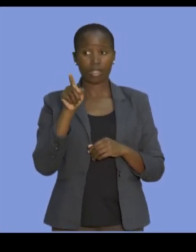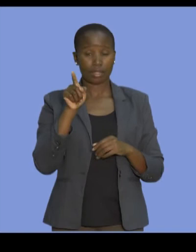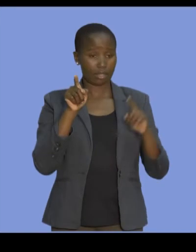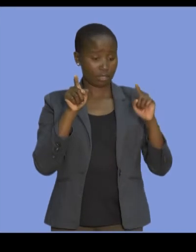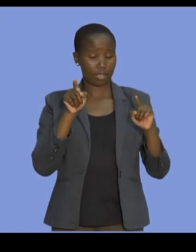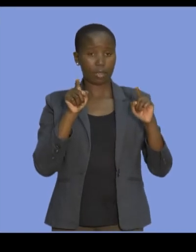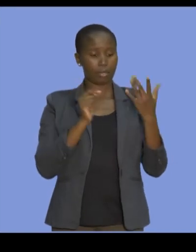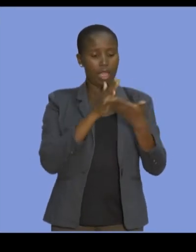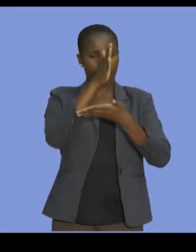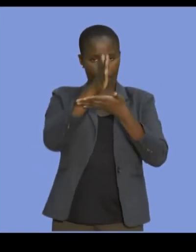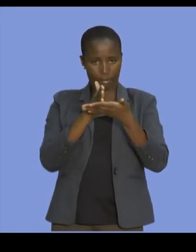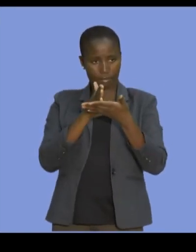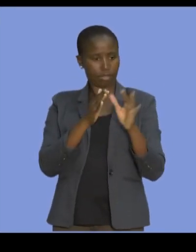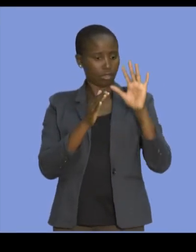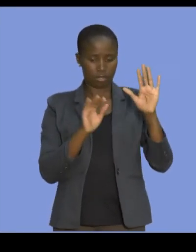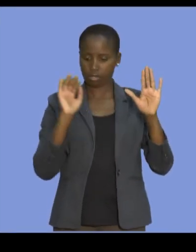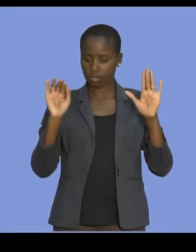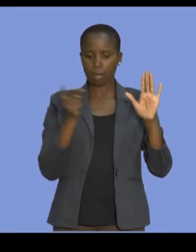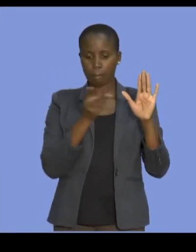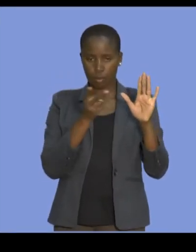same as the area. Can you see that?